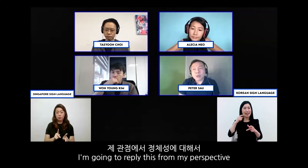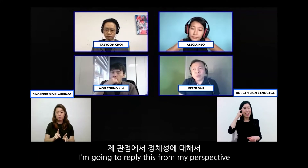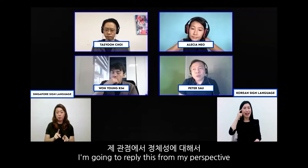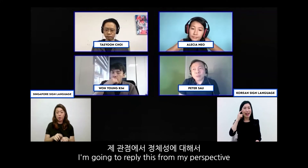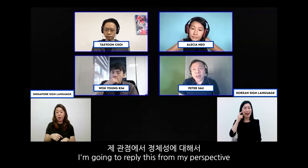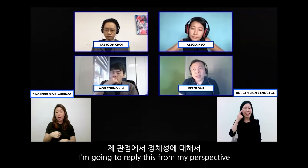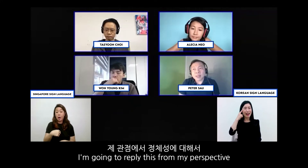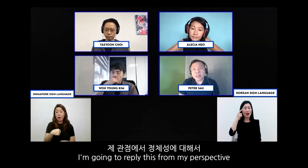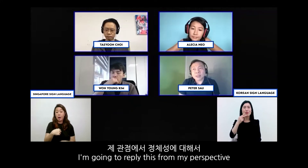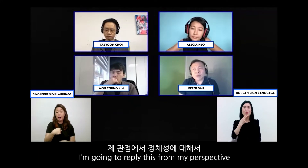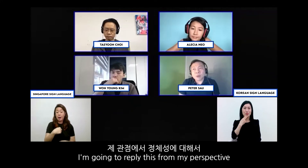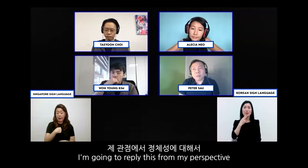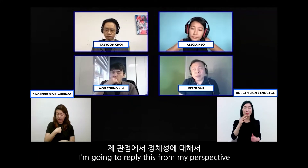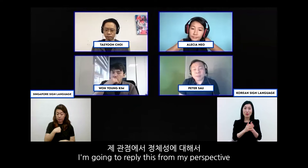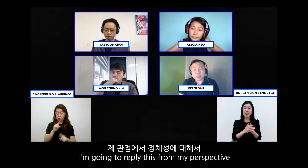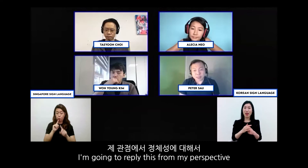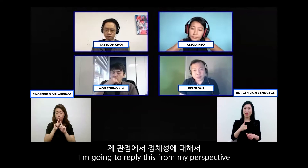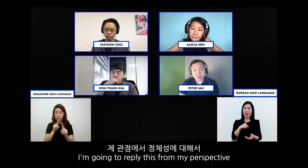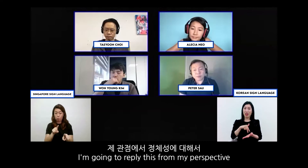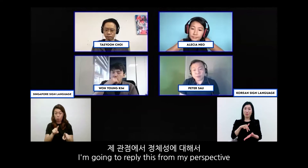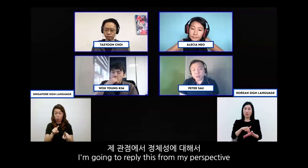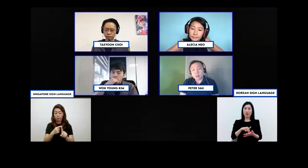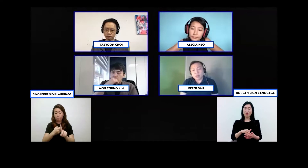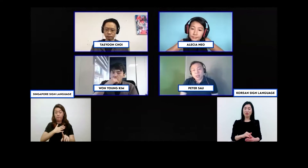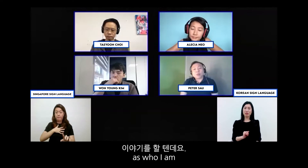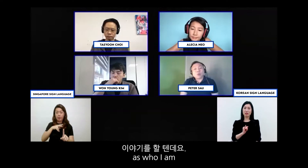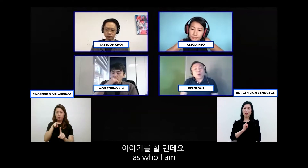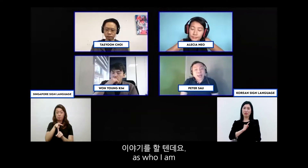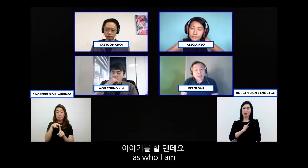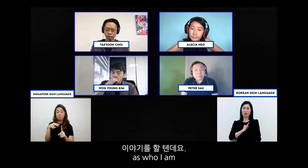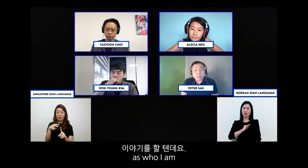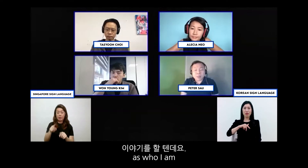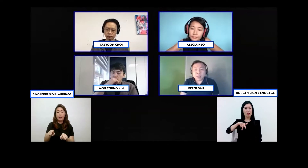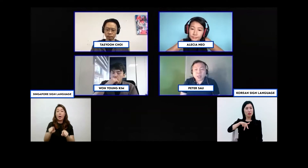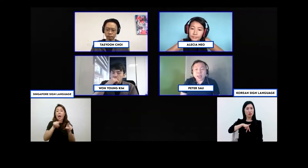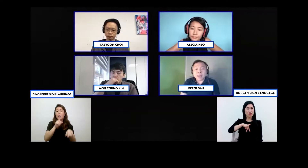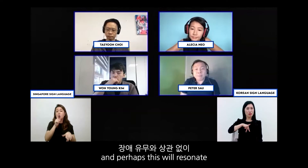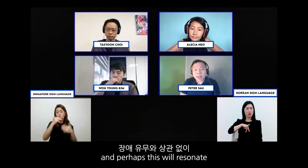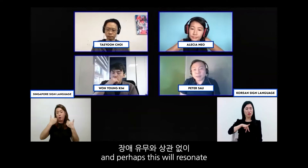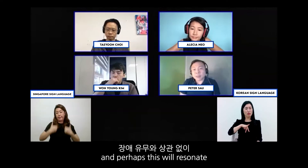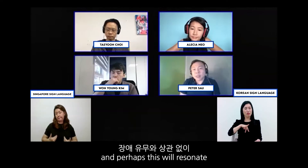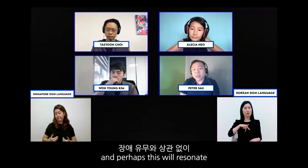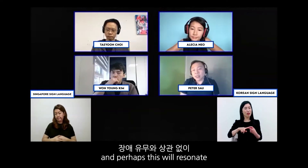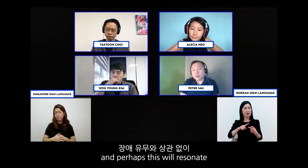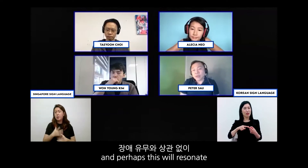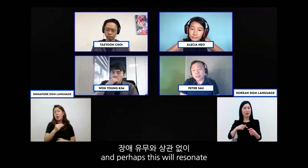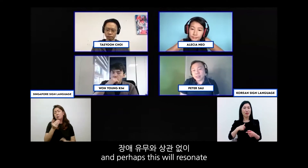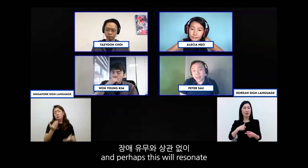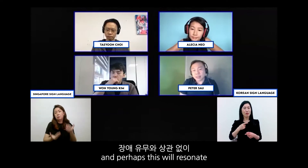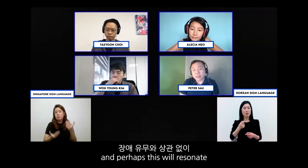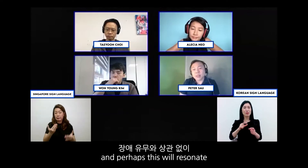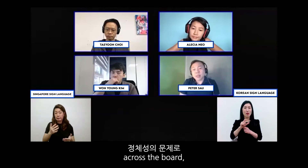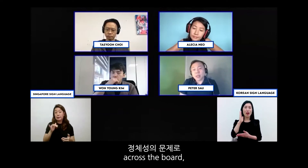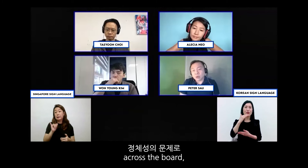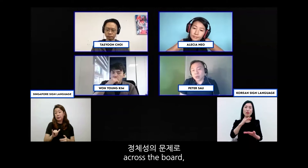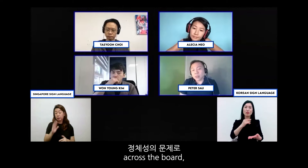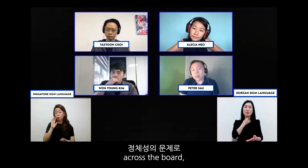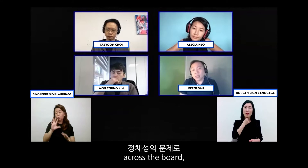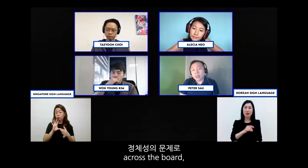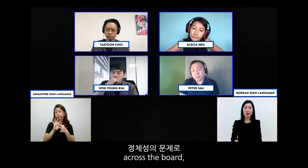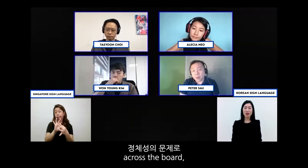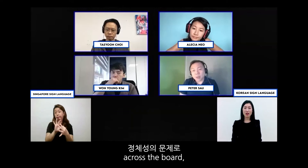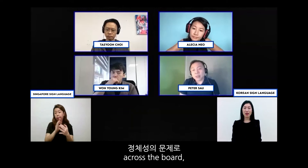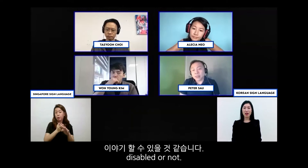I'm going to reply this from my perspective as who I am. And perhaps this will resonate